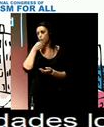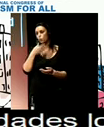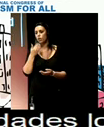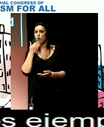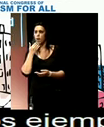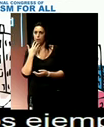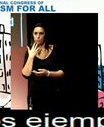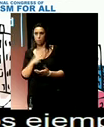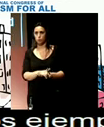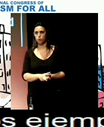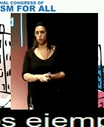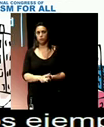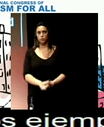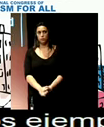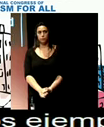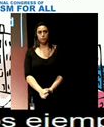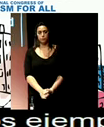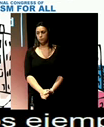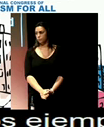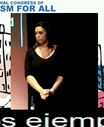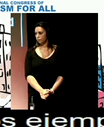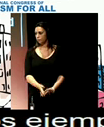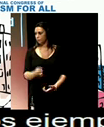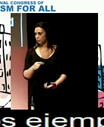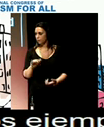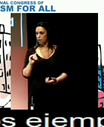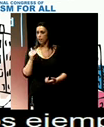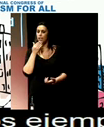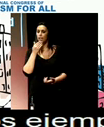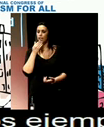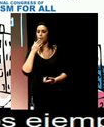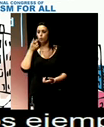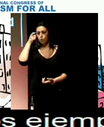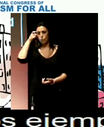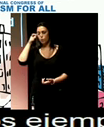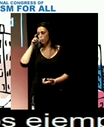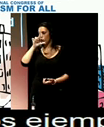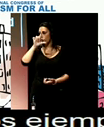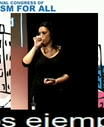it. Is Lausanne, is a small village in the north of Portugal,